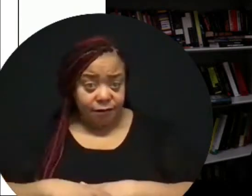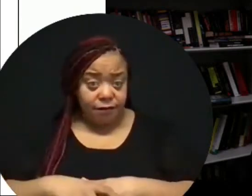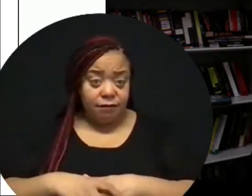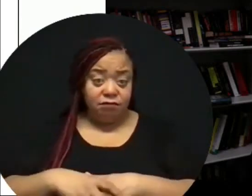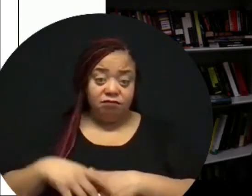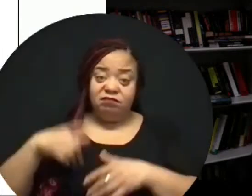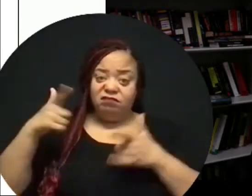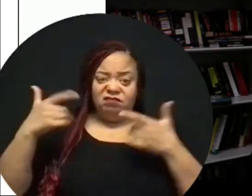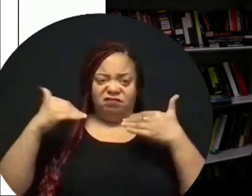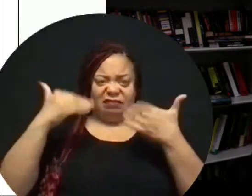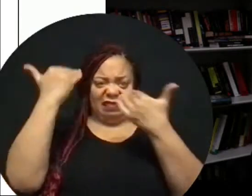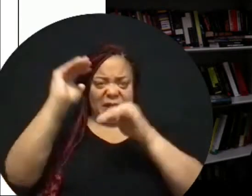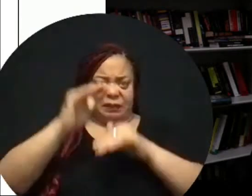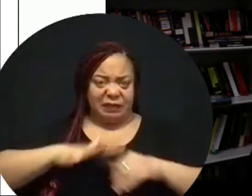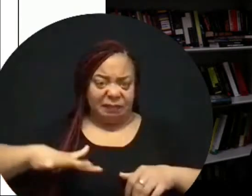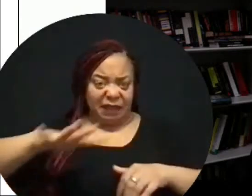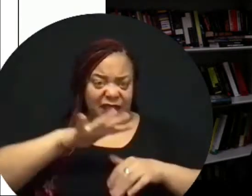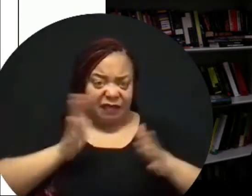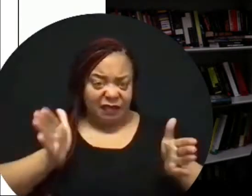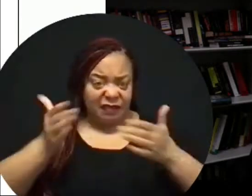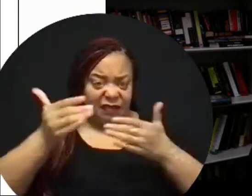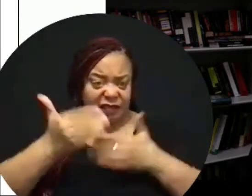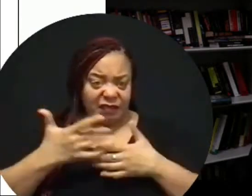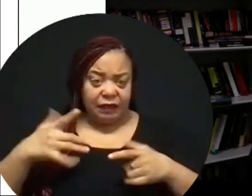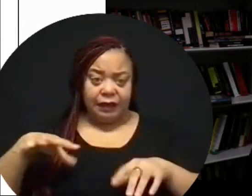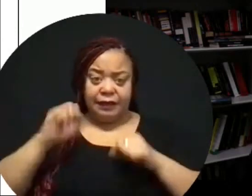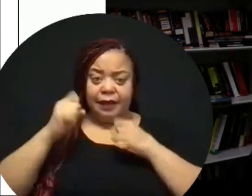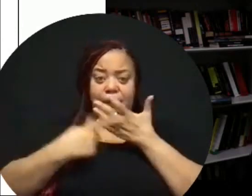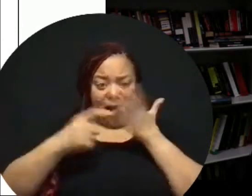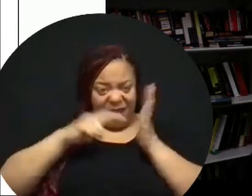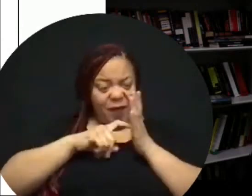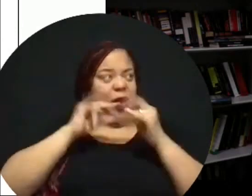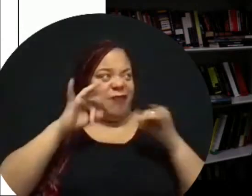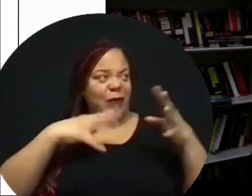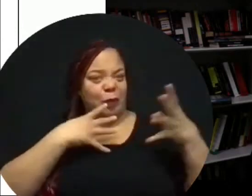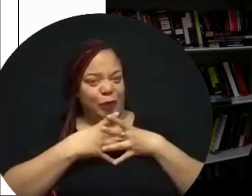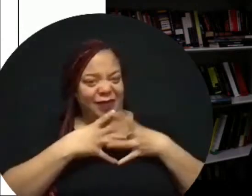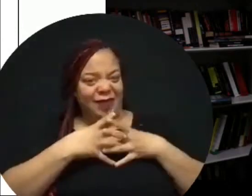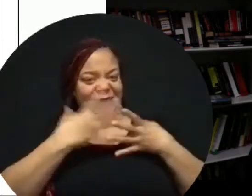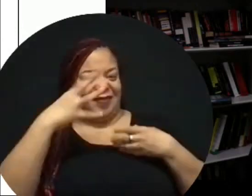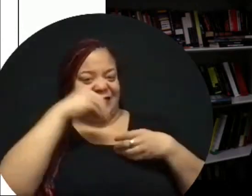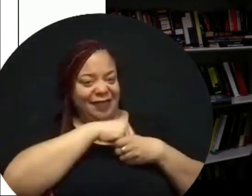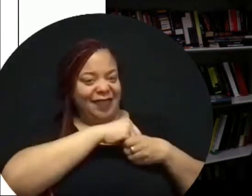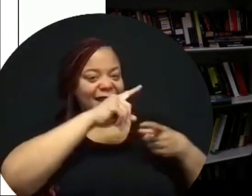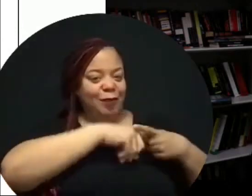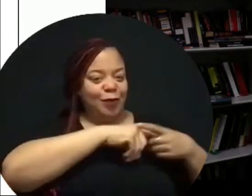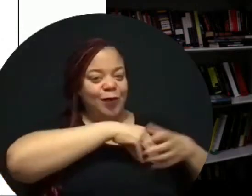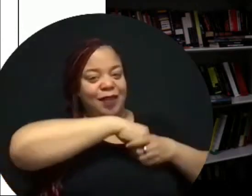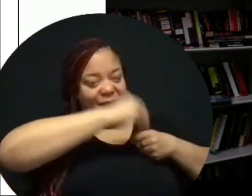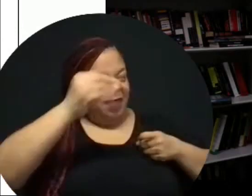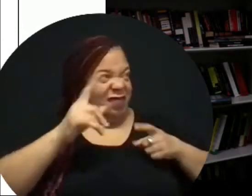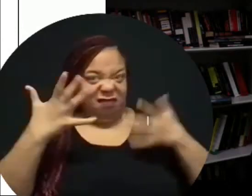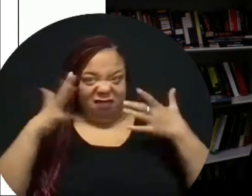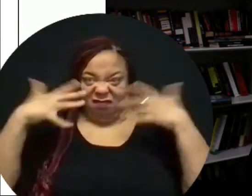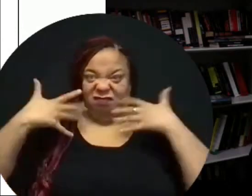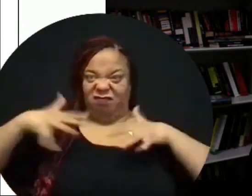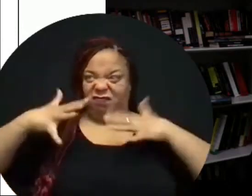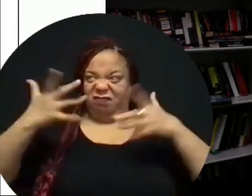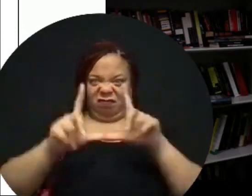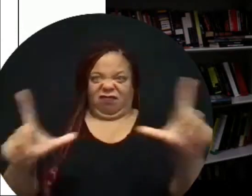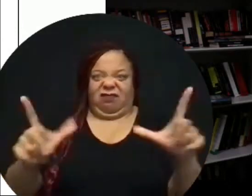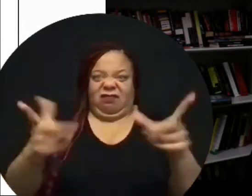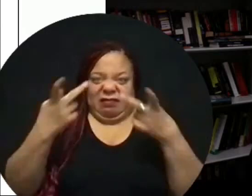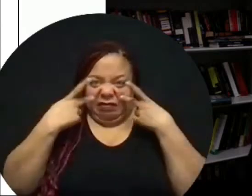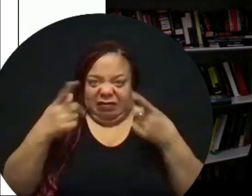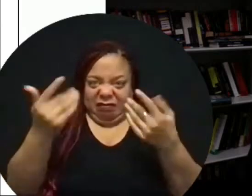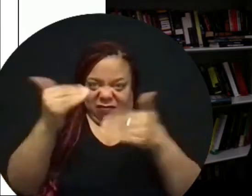its limit, right? And yet they find open square feet to plant, right? To feed, and